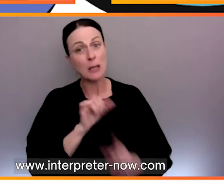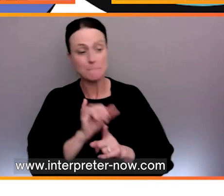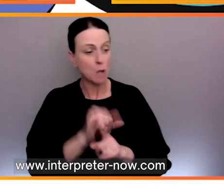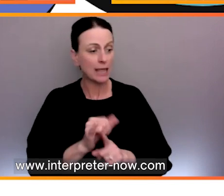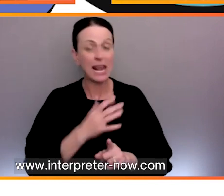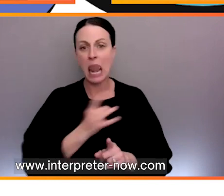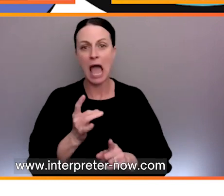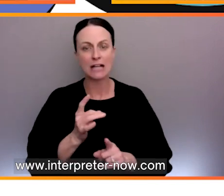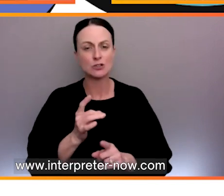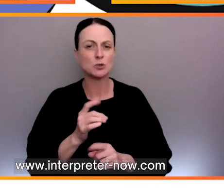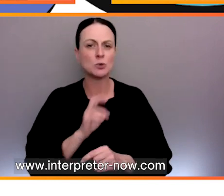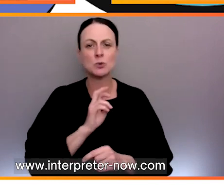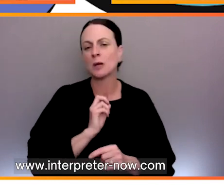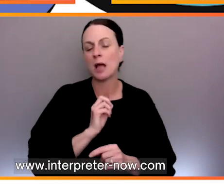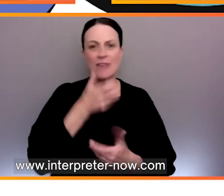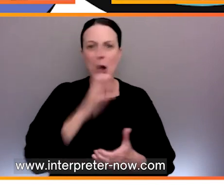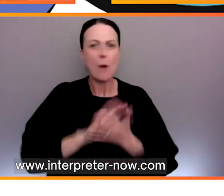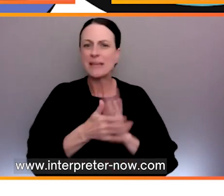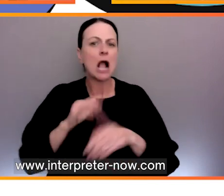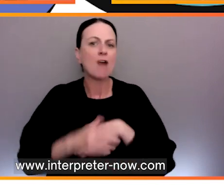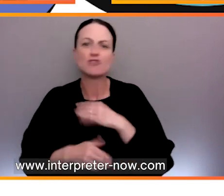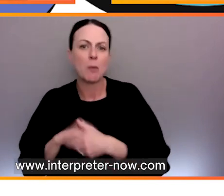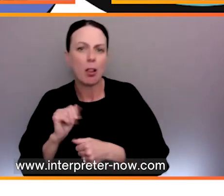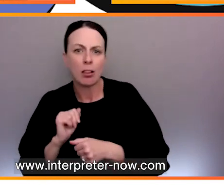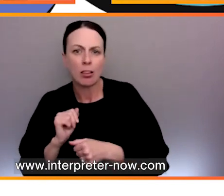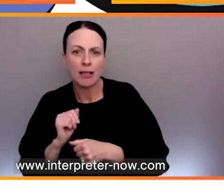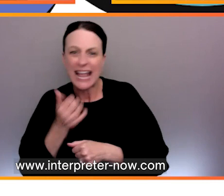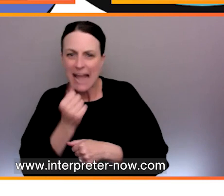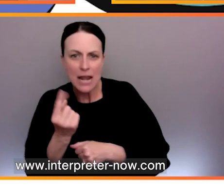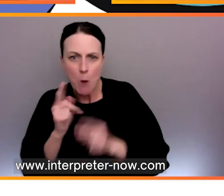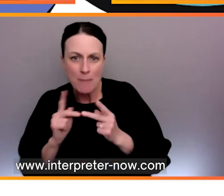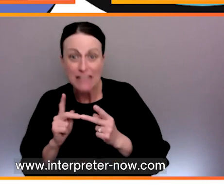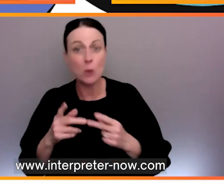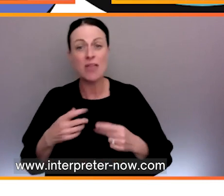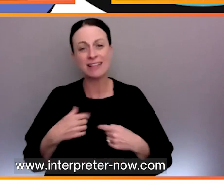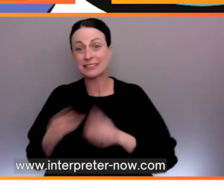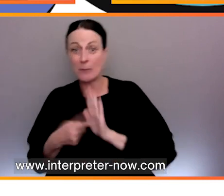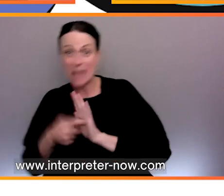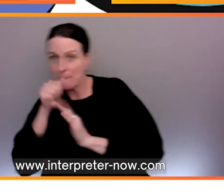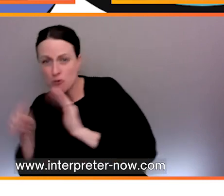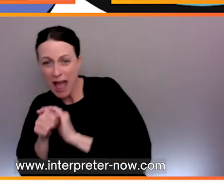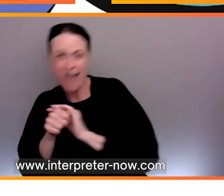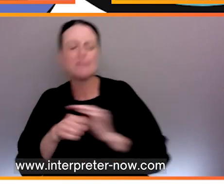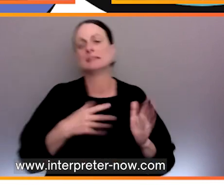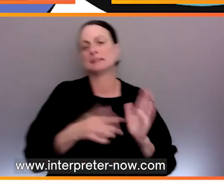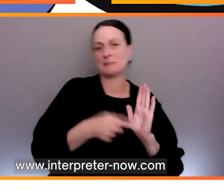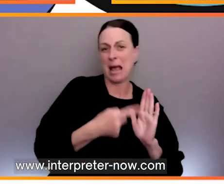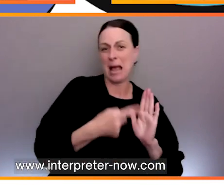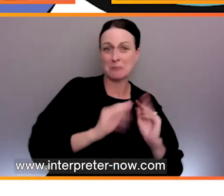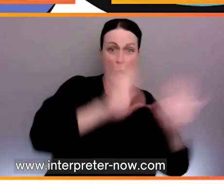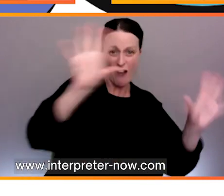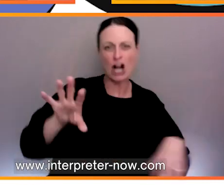Yeah, that knowledge, when I was in it, I wasn't the bullying that I was looking at, but the microaggressions. But